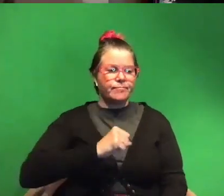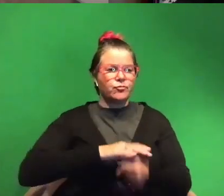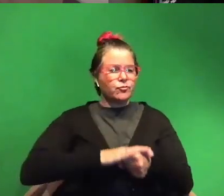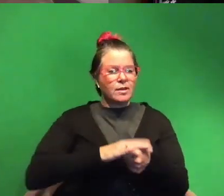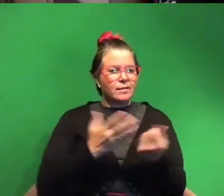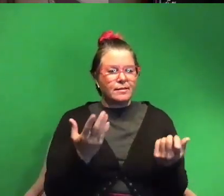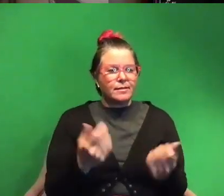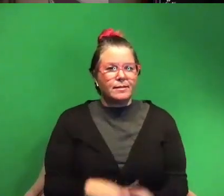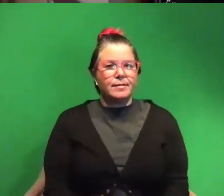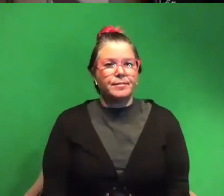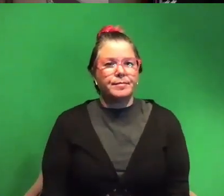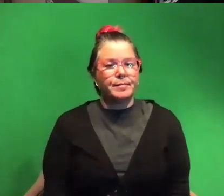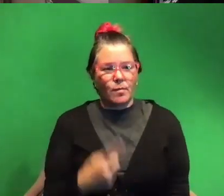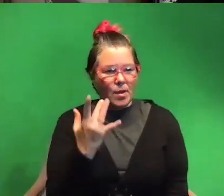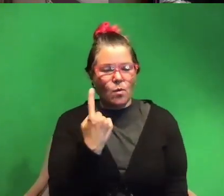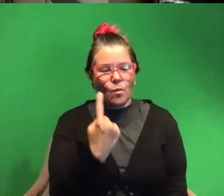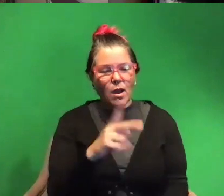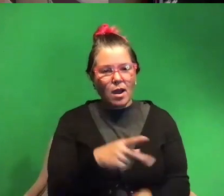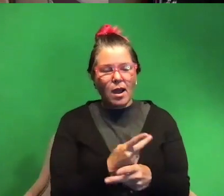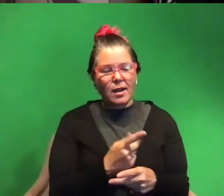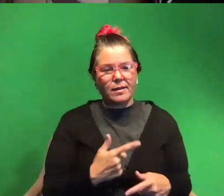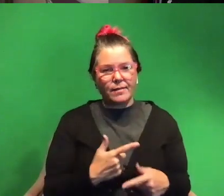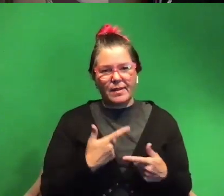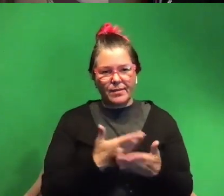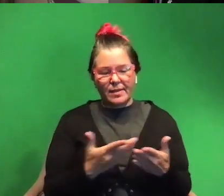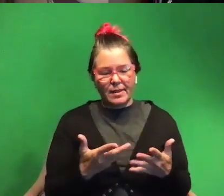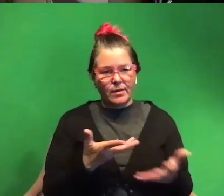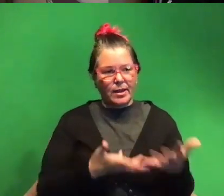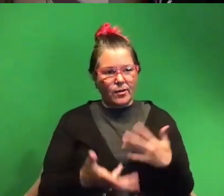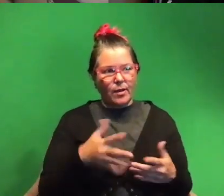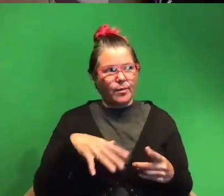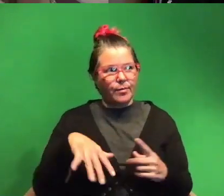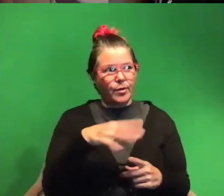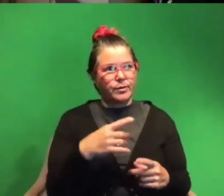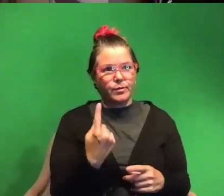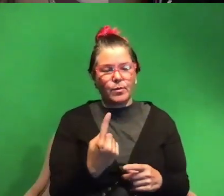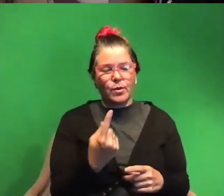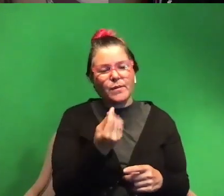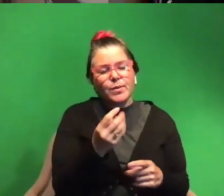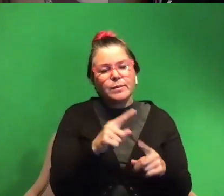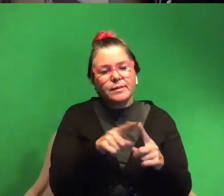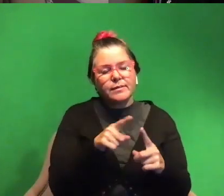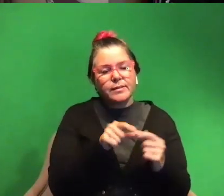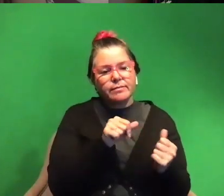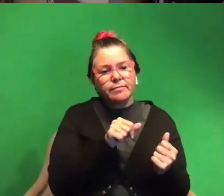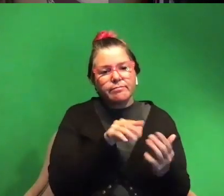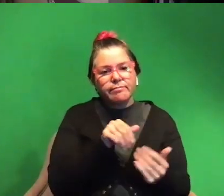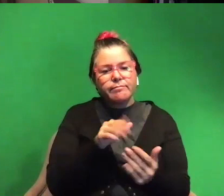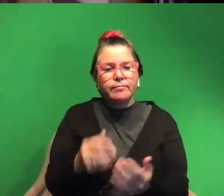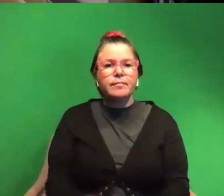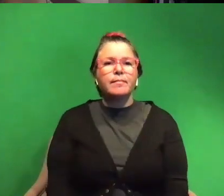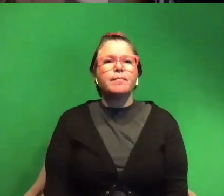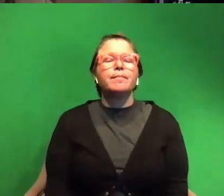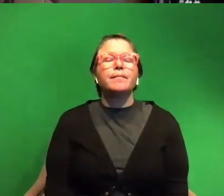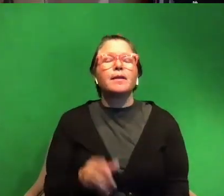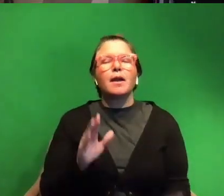it's just, you know, one type of organism now that interacts with the world in one or a few different types of ways, as opposed to if you